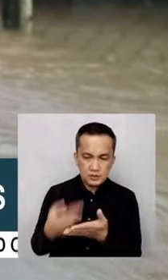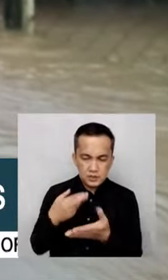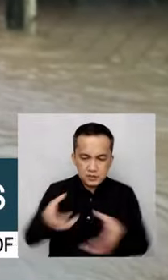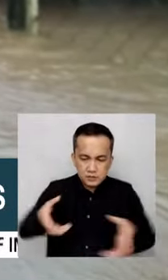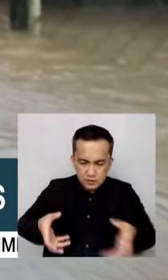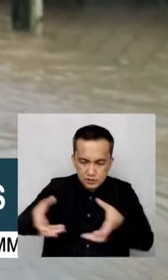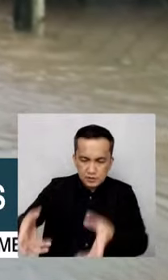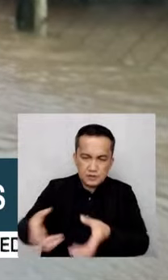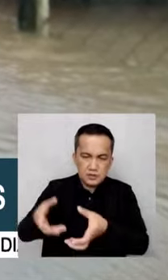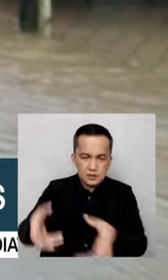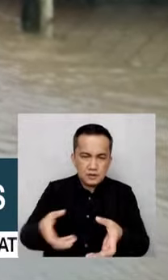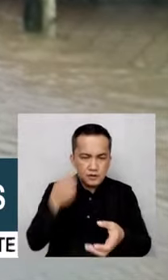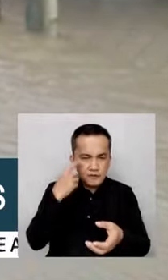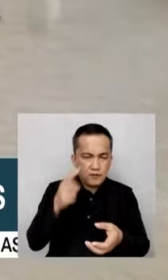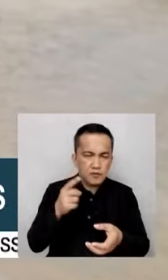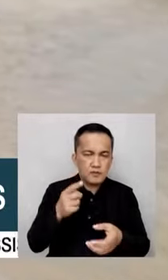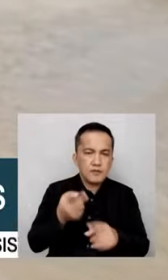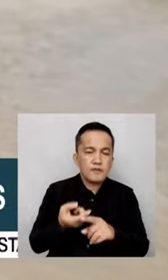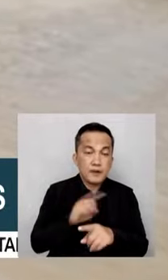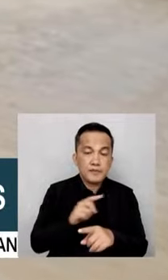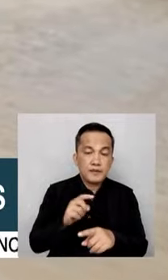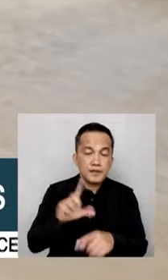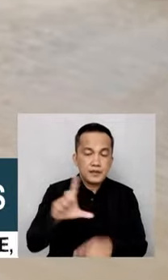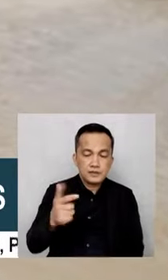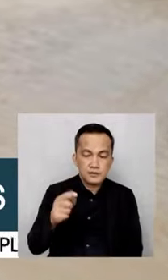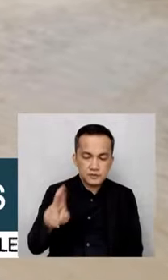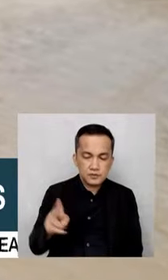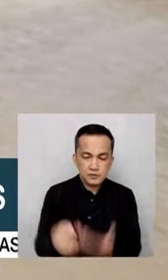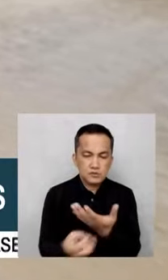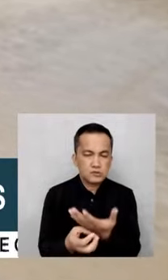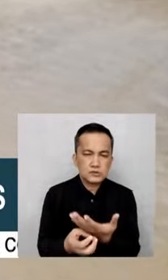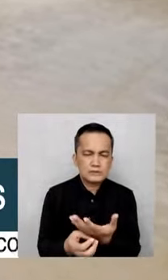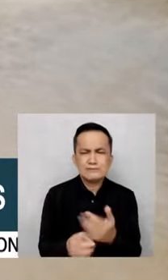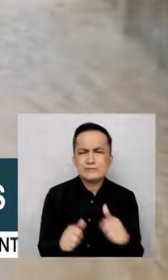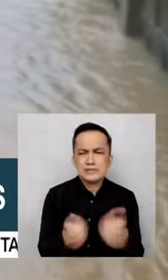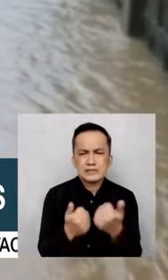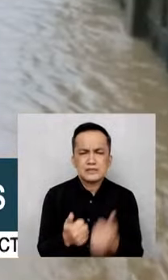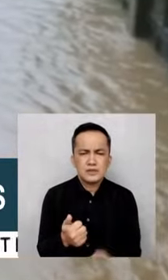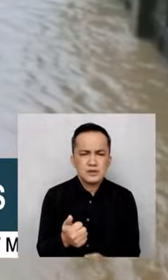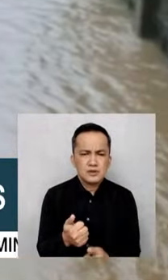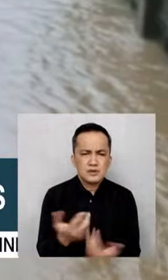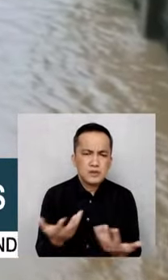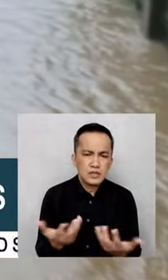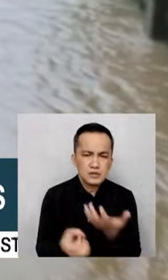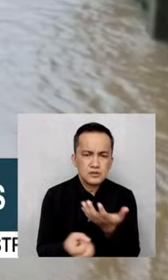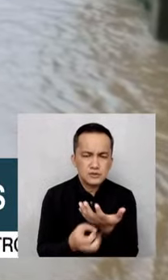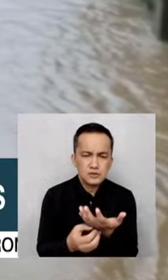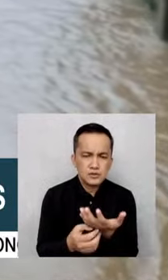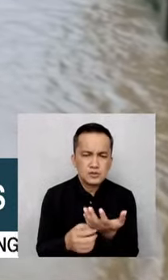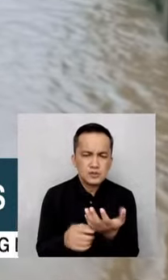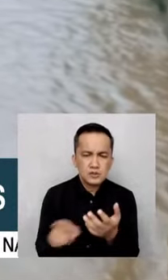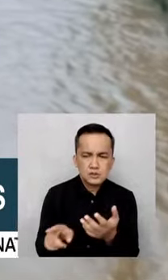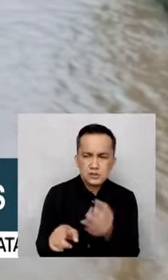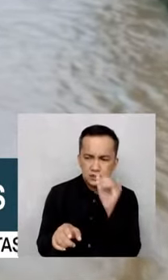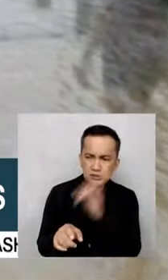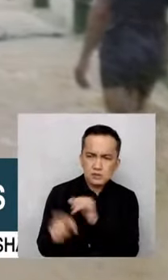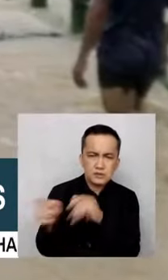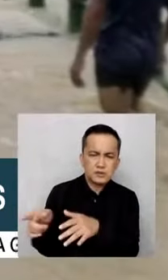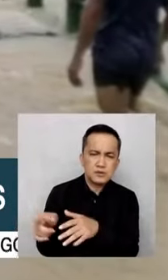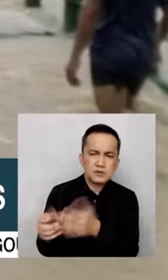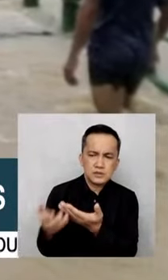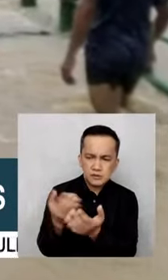relief goods from the local government, but cooking them remains a challenge as their cooking utensils were left submerged in waters at